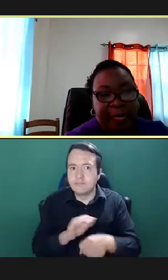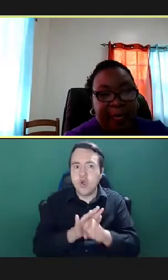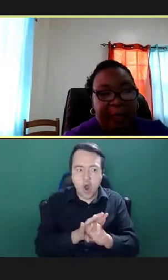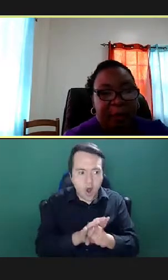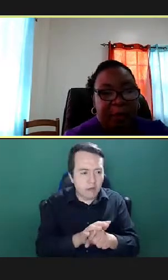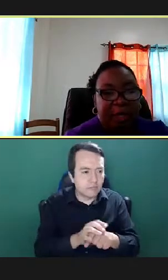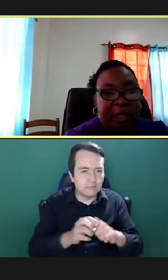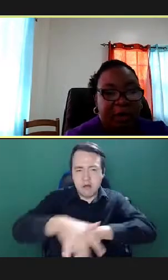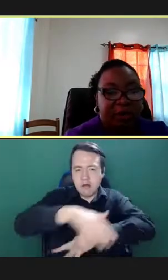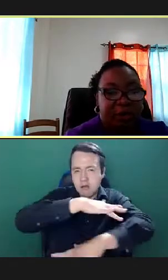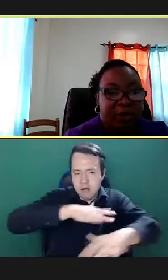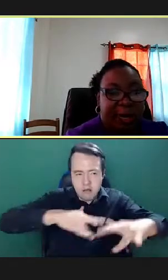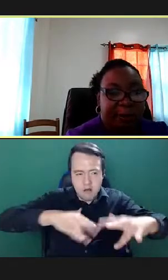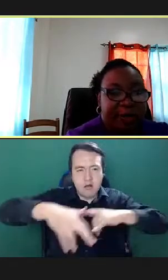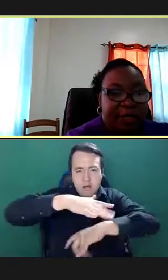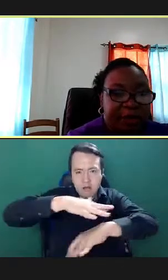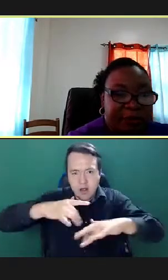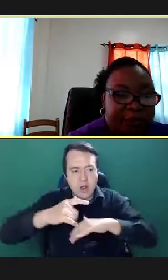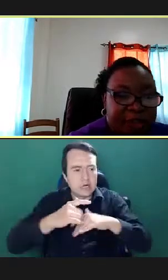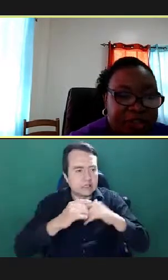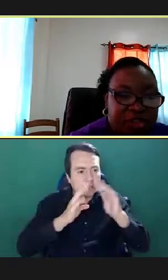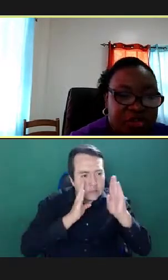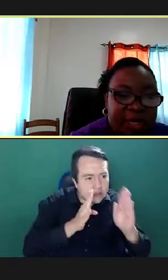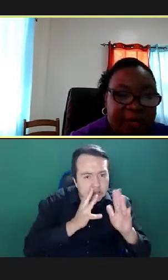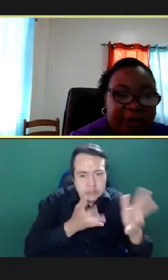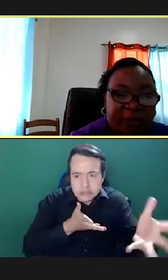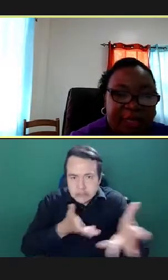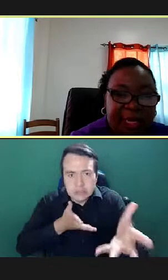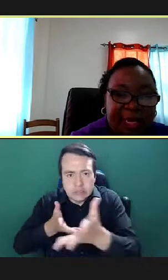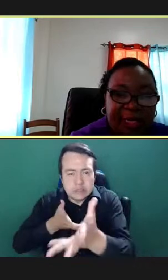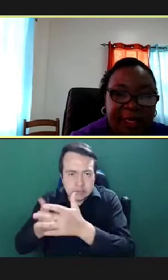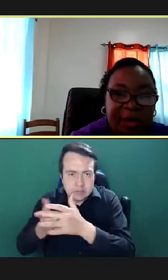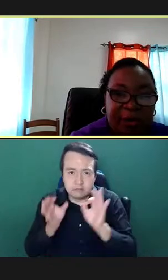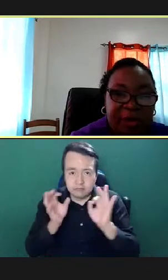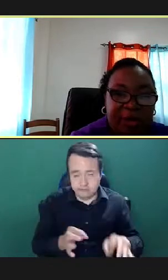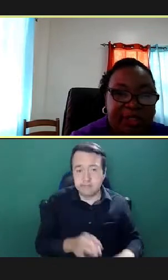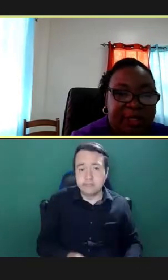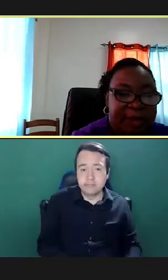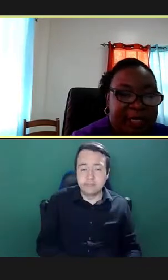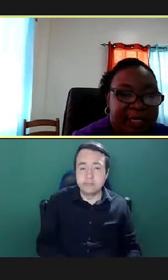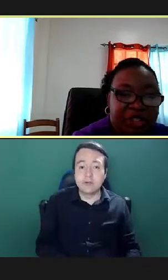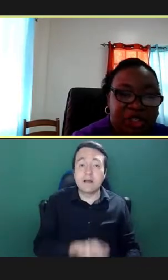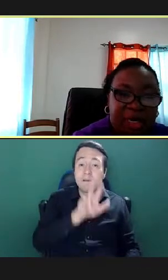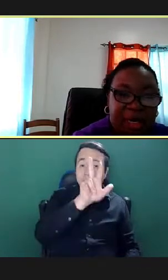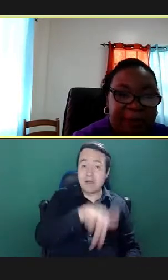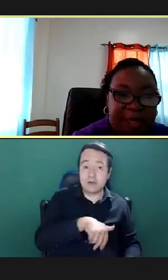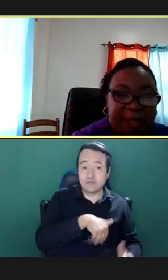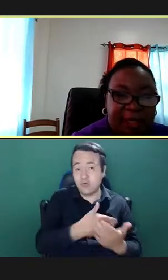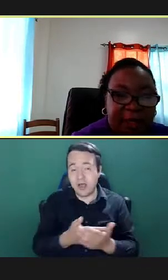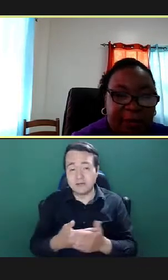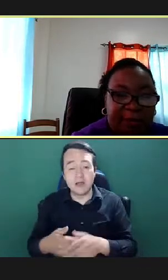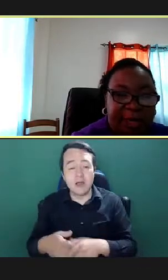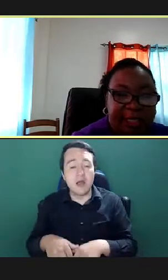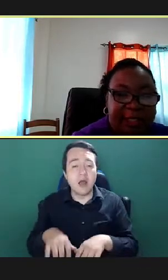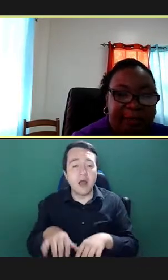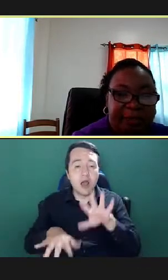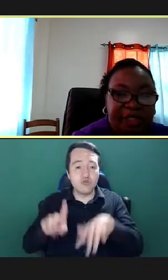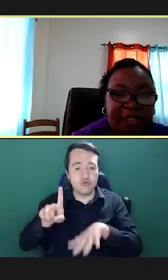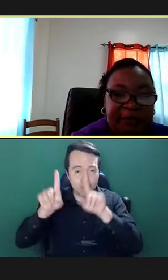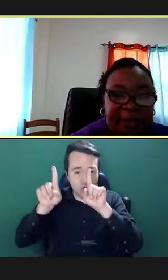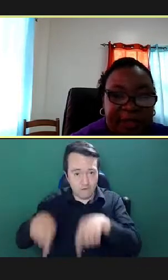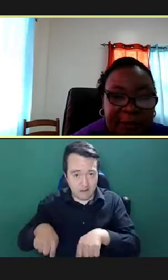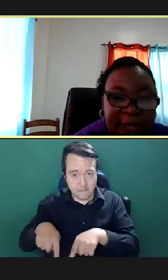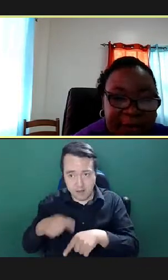2020. We also collaborated with virtual training of frontline healthcare workers to manage mental health complaints